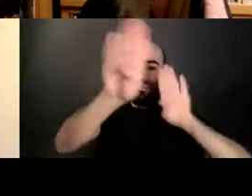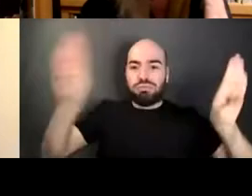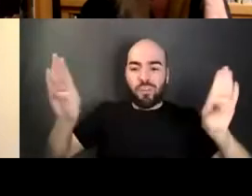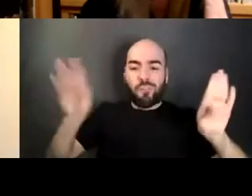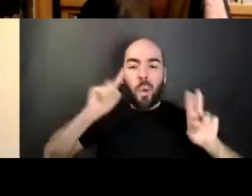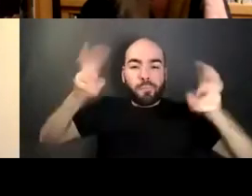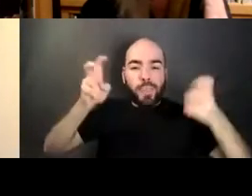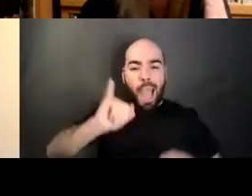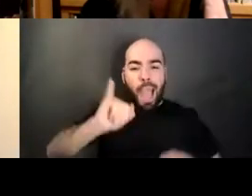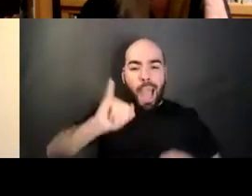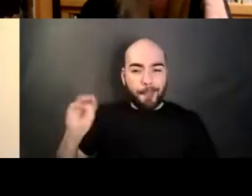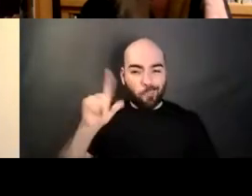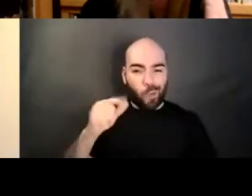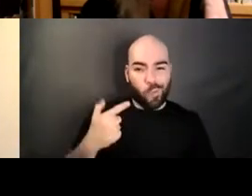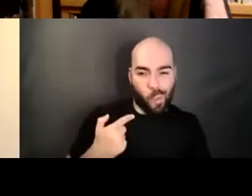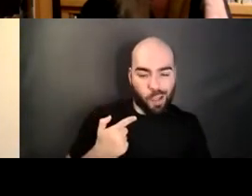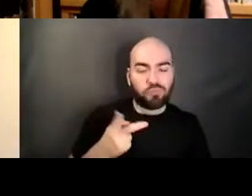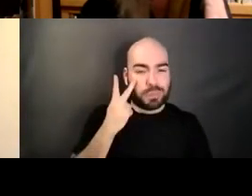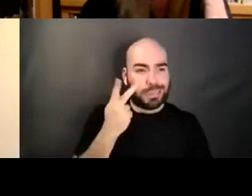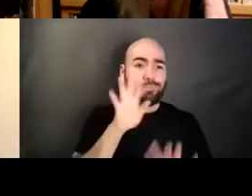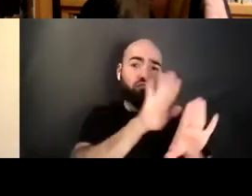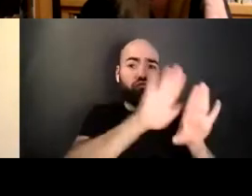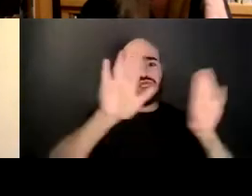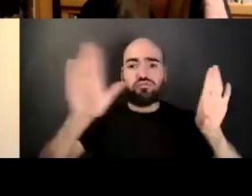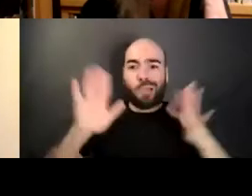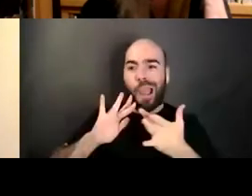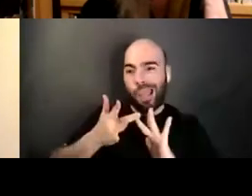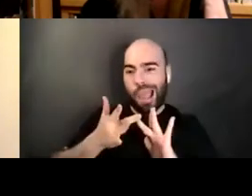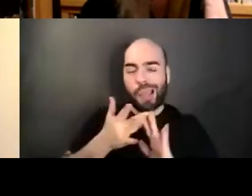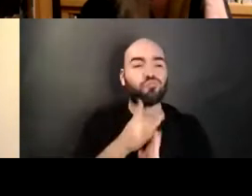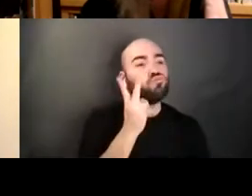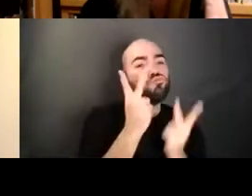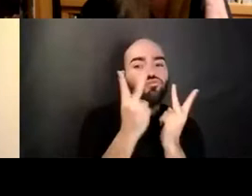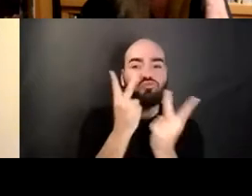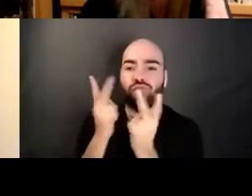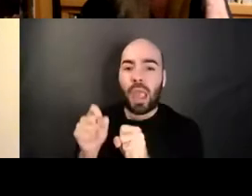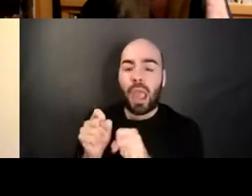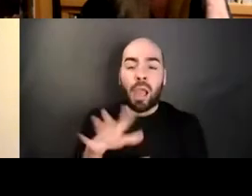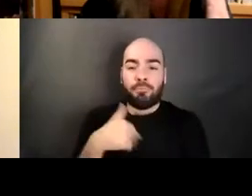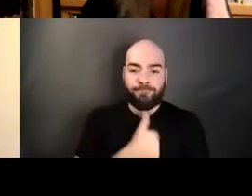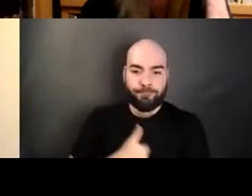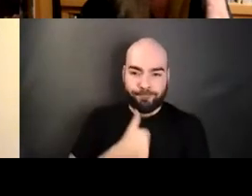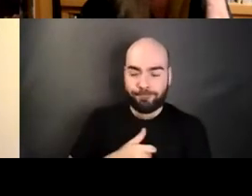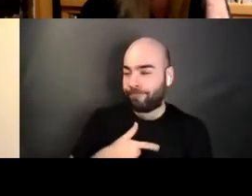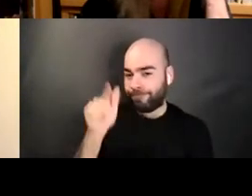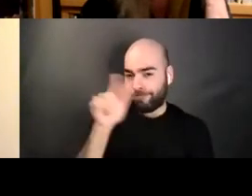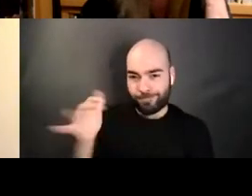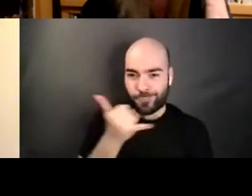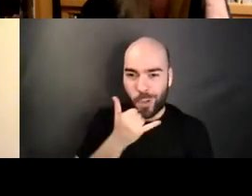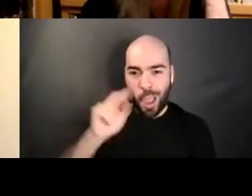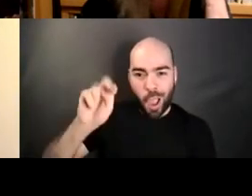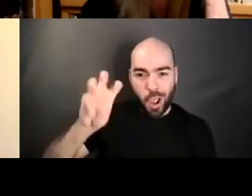2021. And also I apologize, there's a typo in newsletter. So I apologize for